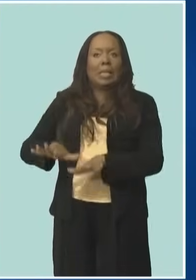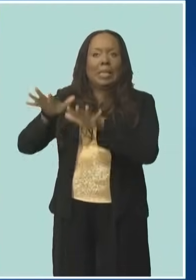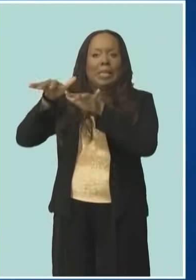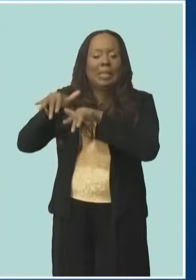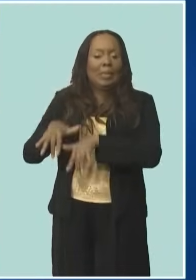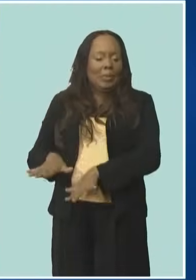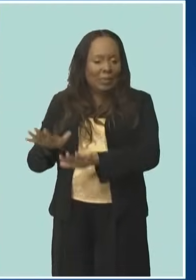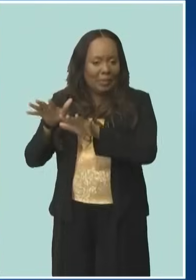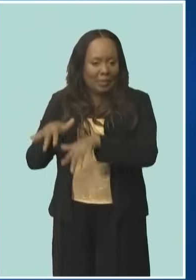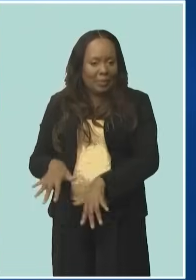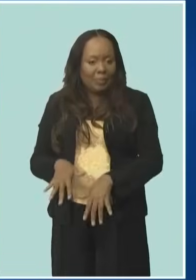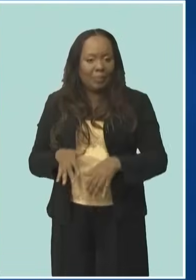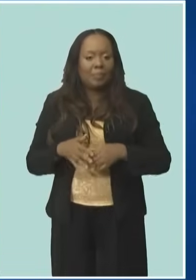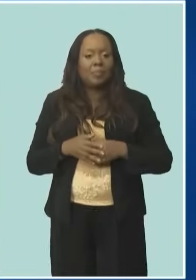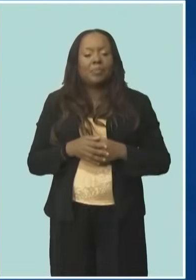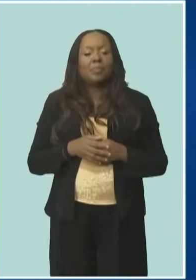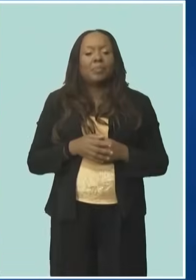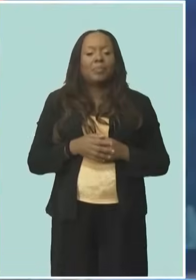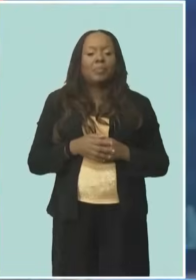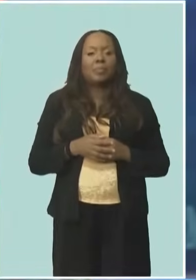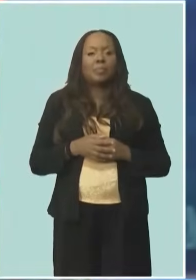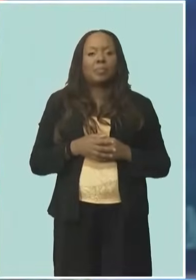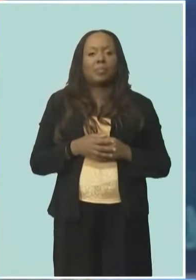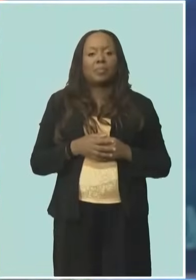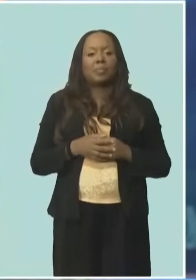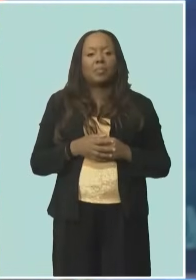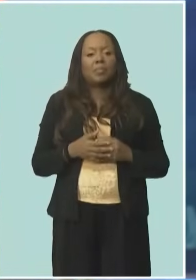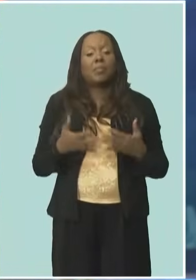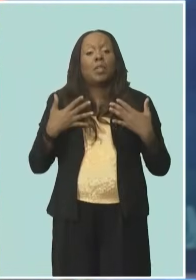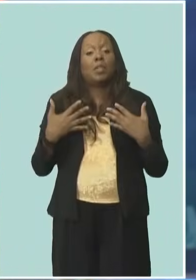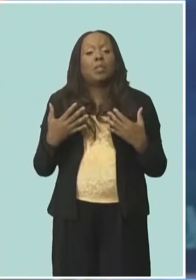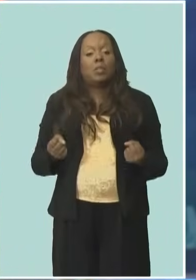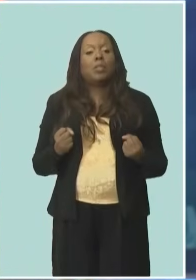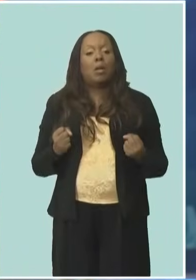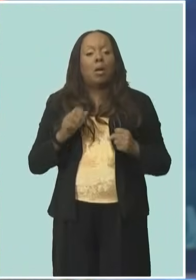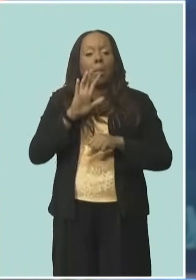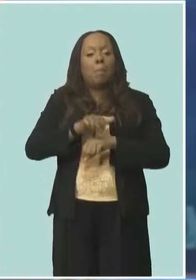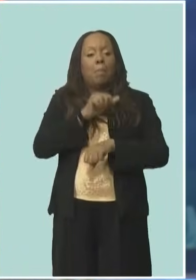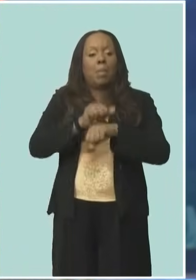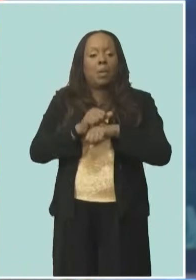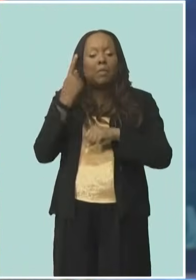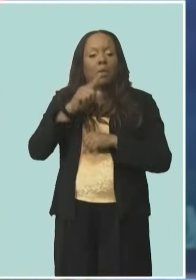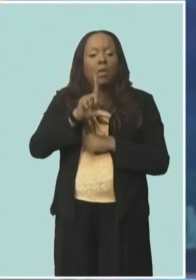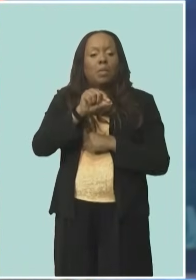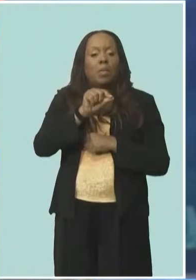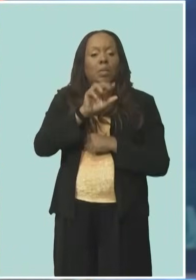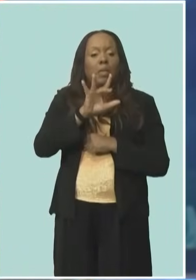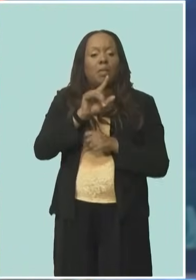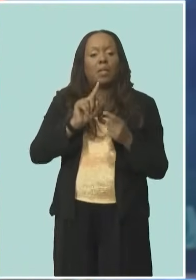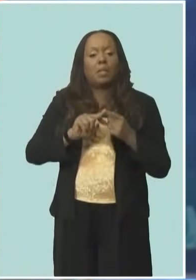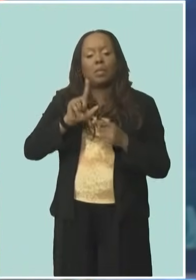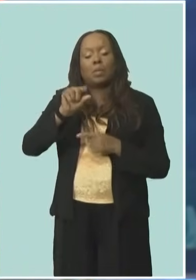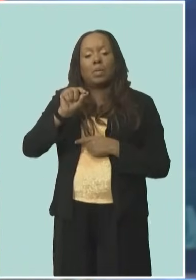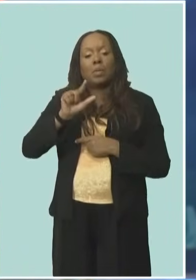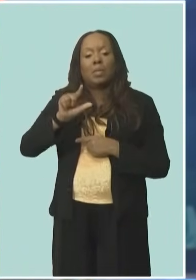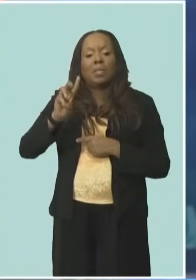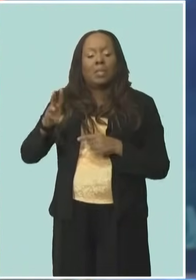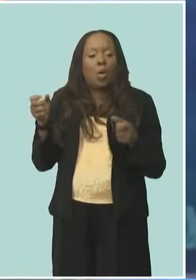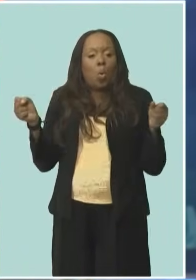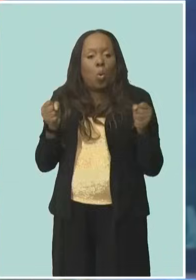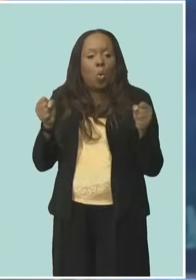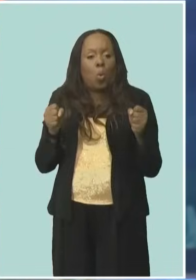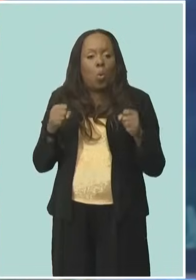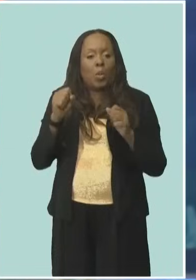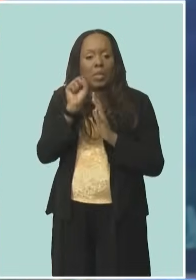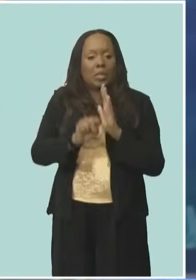Onesta Henry, CBC News. The strong occupancy bookings are expected for the